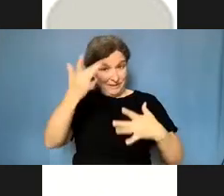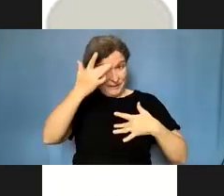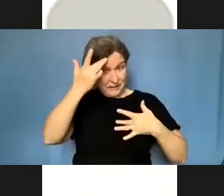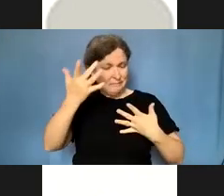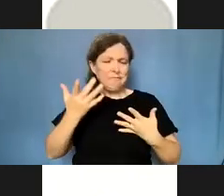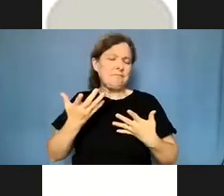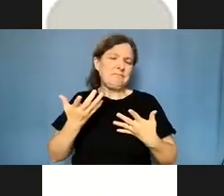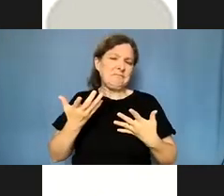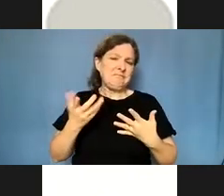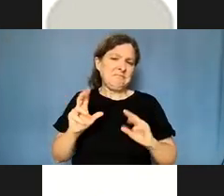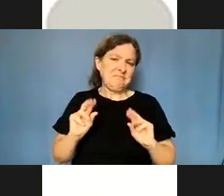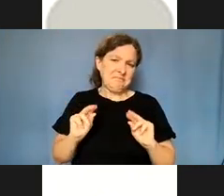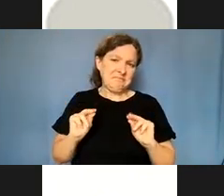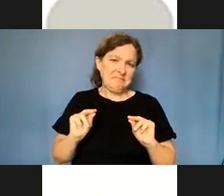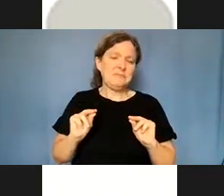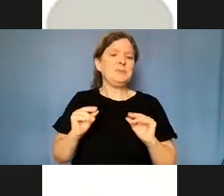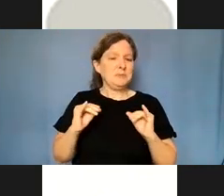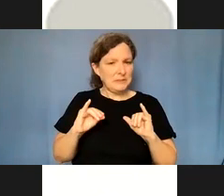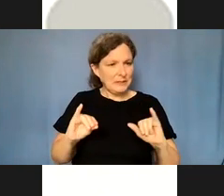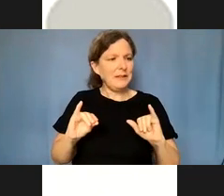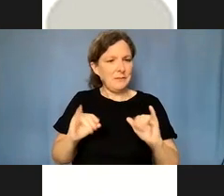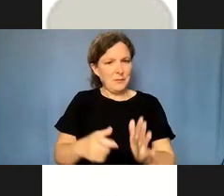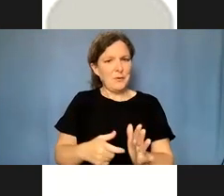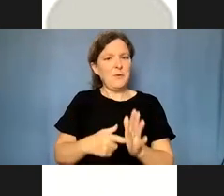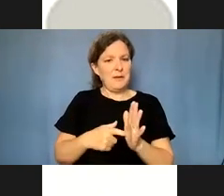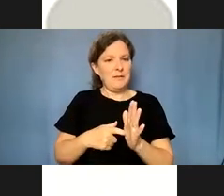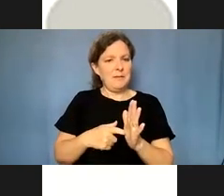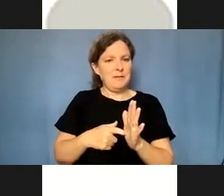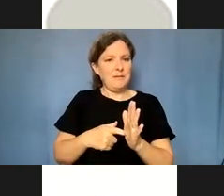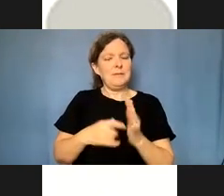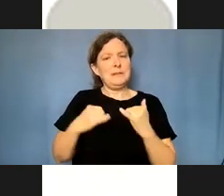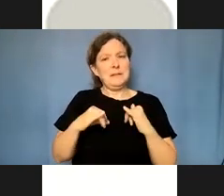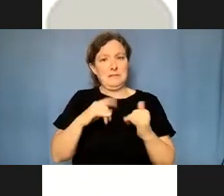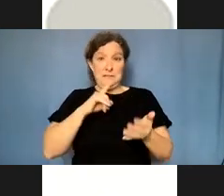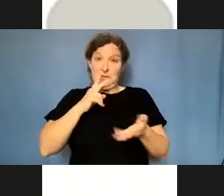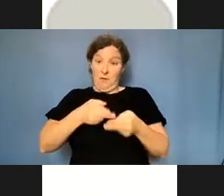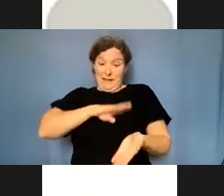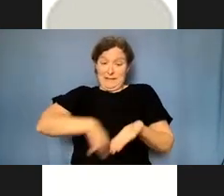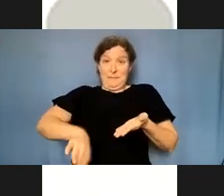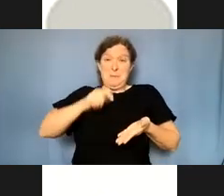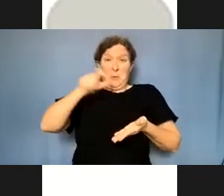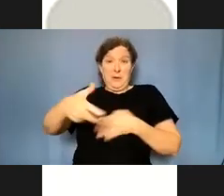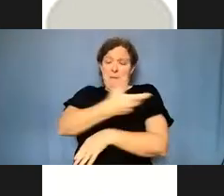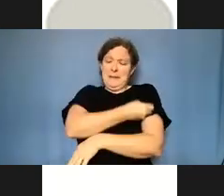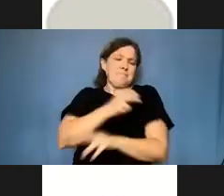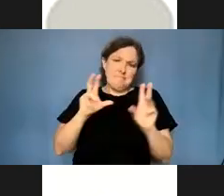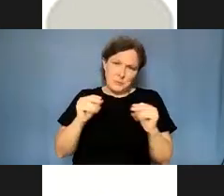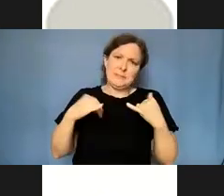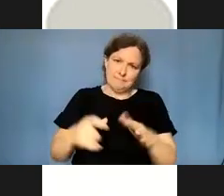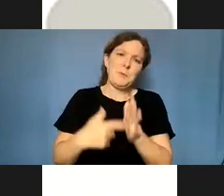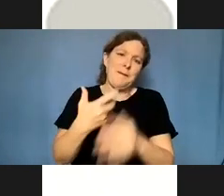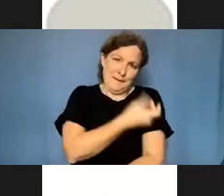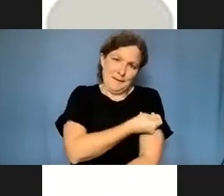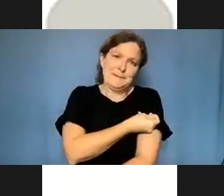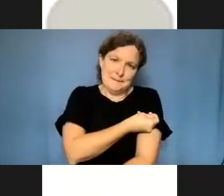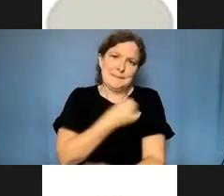to me? And it does apply to you, and no, that does not provide the basis of an exemption to following the policy. Any